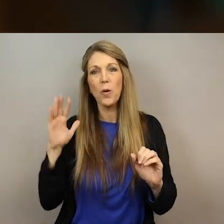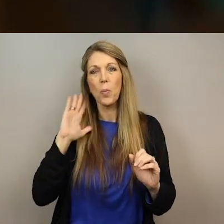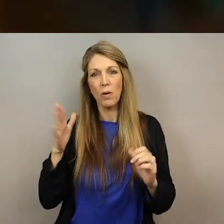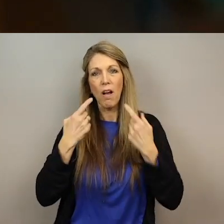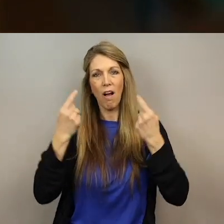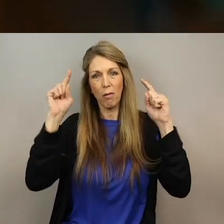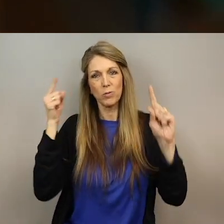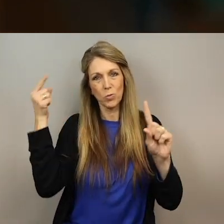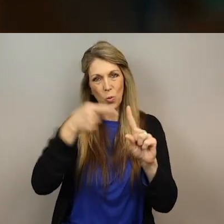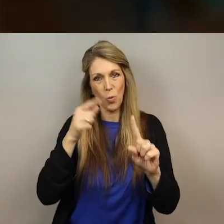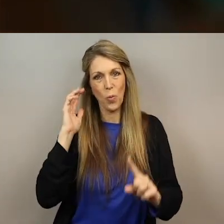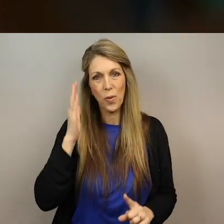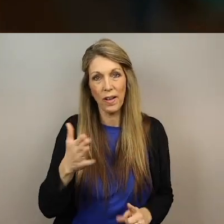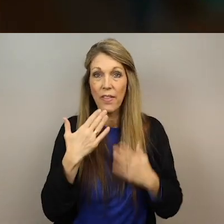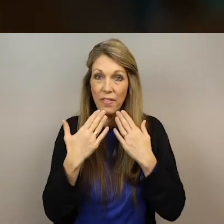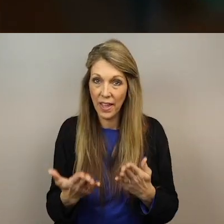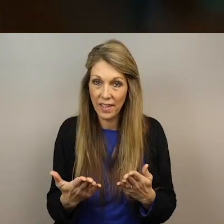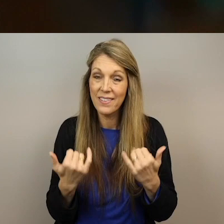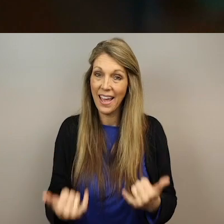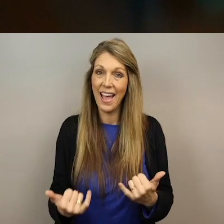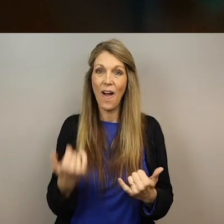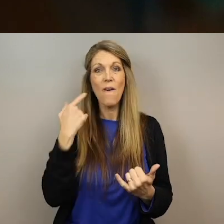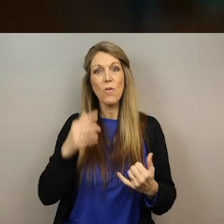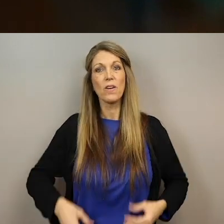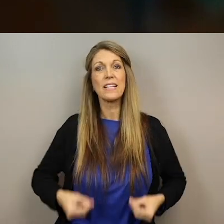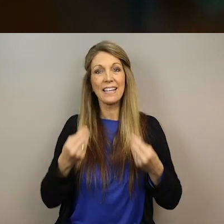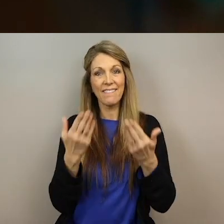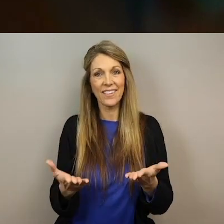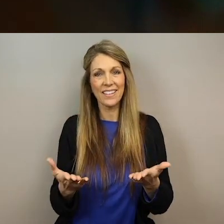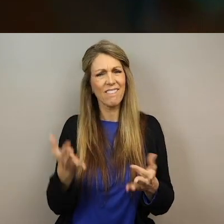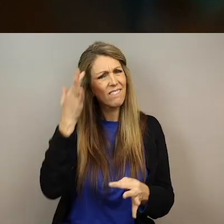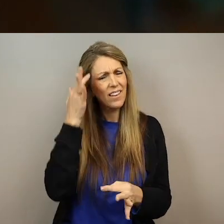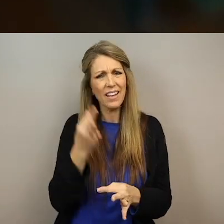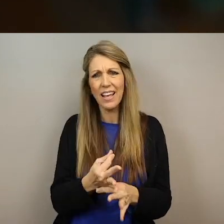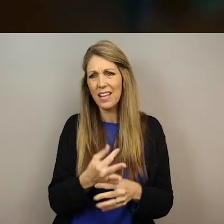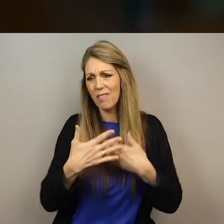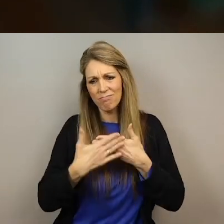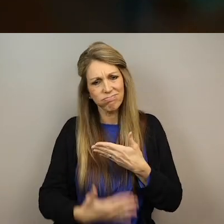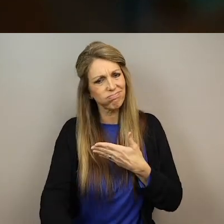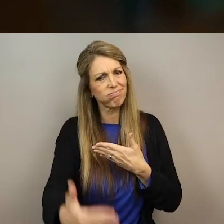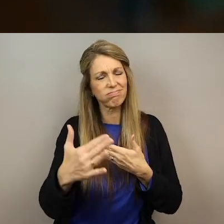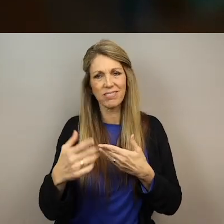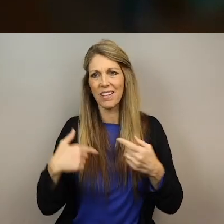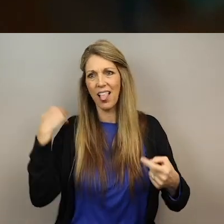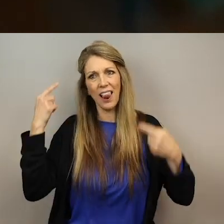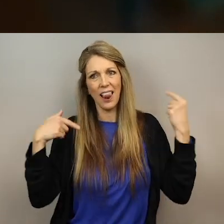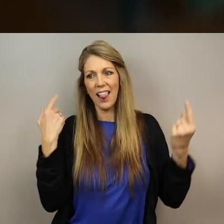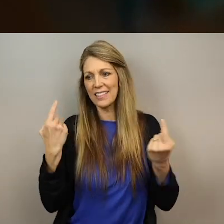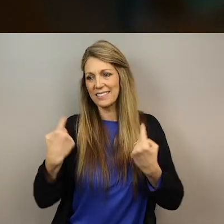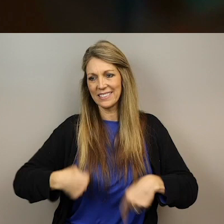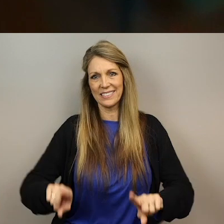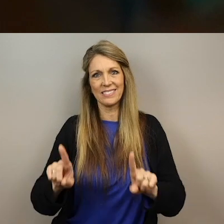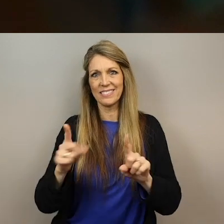to be able to meet that goal. So I want to thank you ahead of time for giving. You've been giving faithfully through this crazy season that we're in.